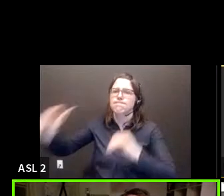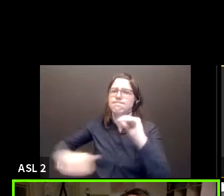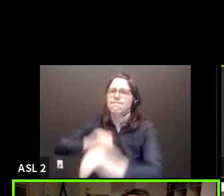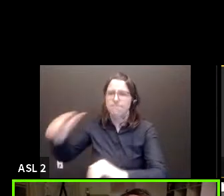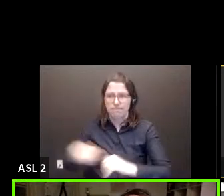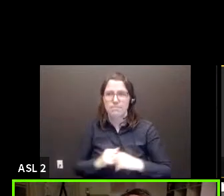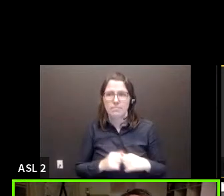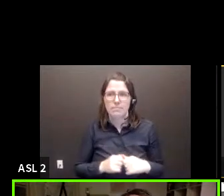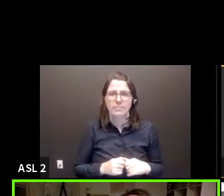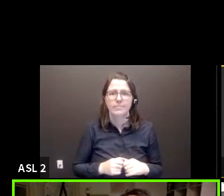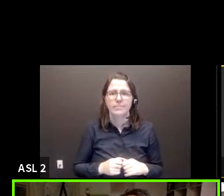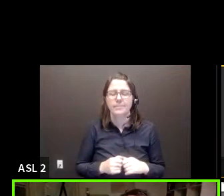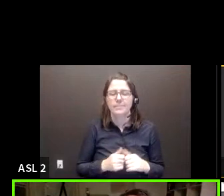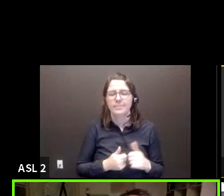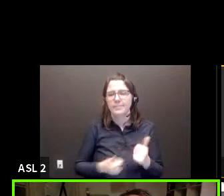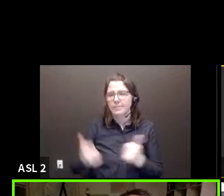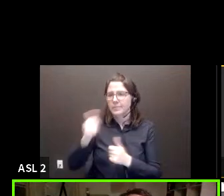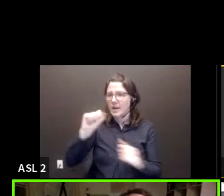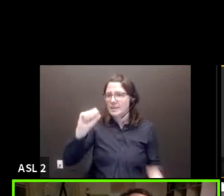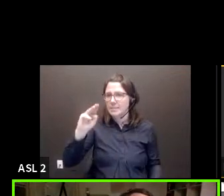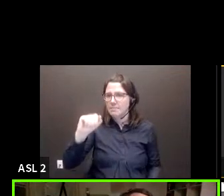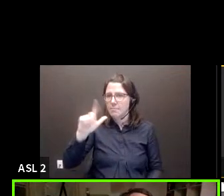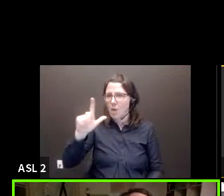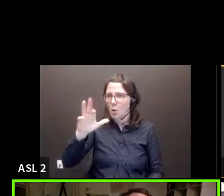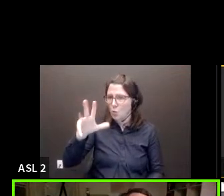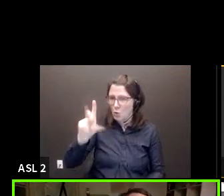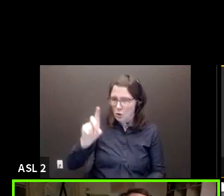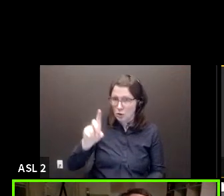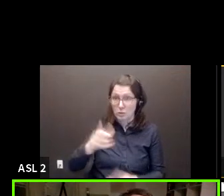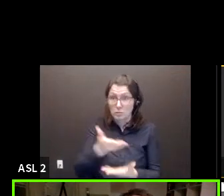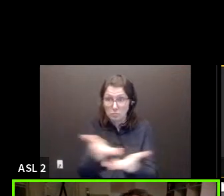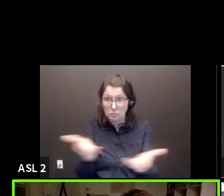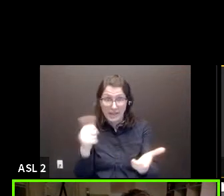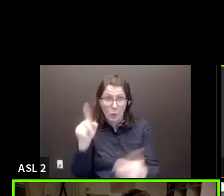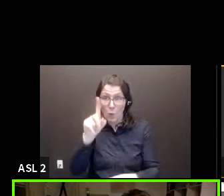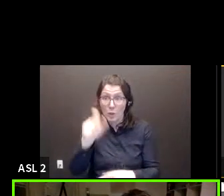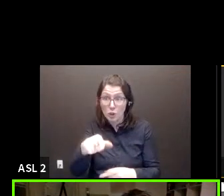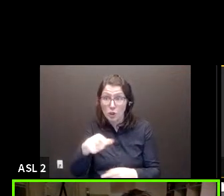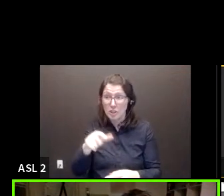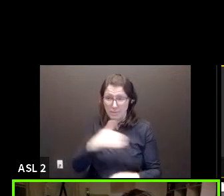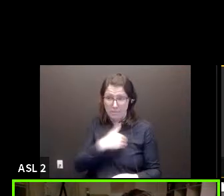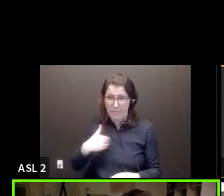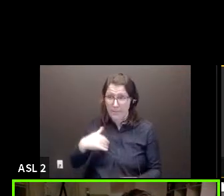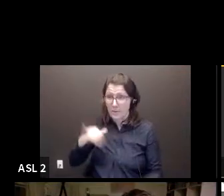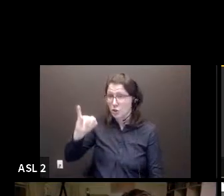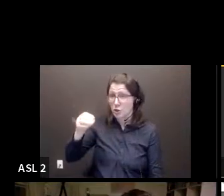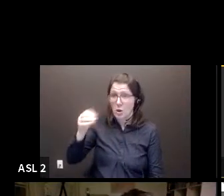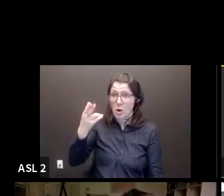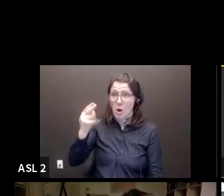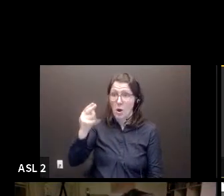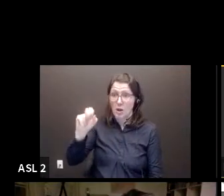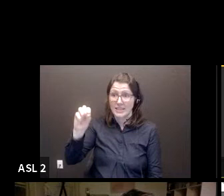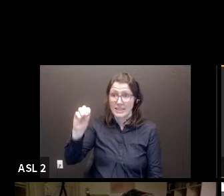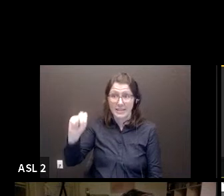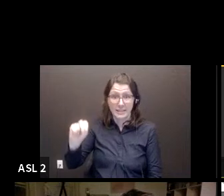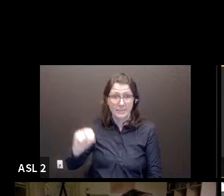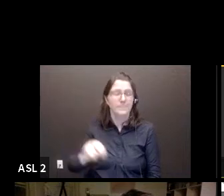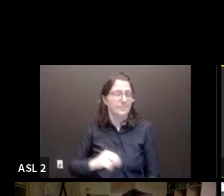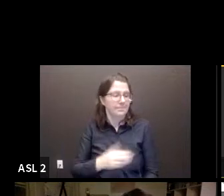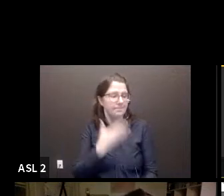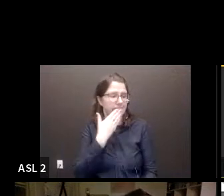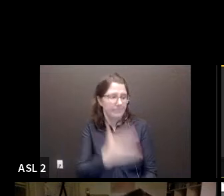uh i'm just looking to see if there are any questions yes uh member johnson thank you chair and